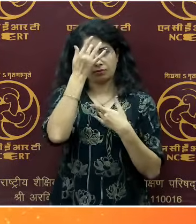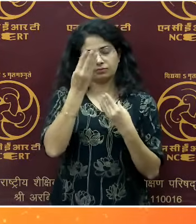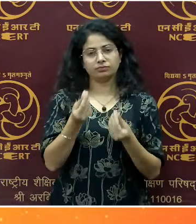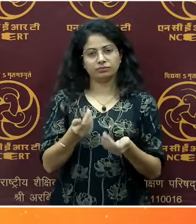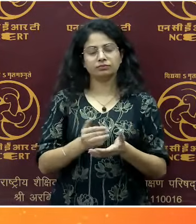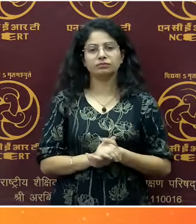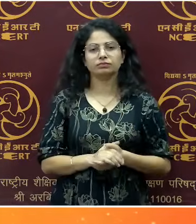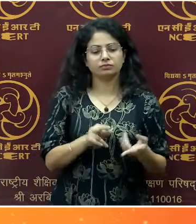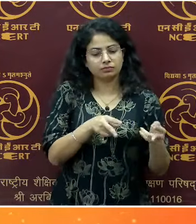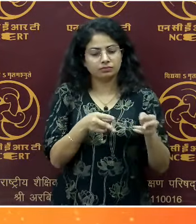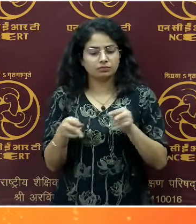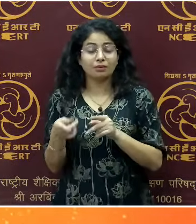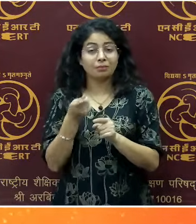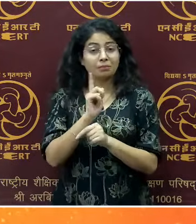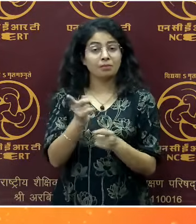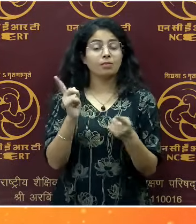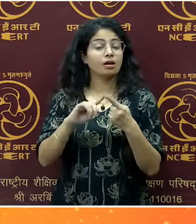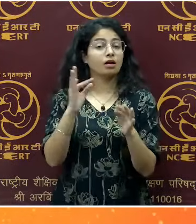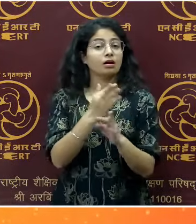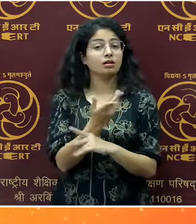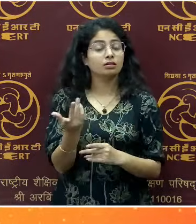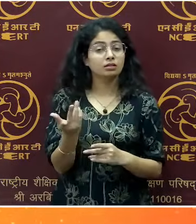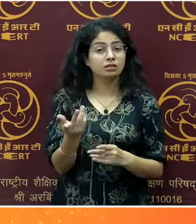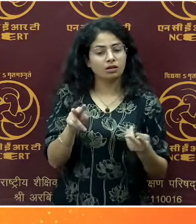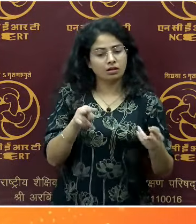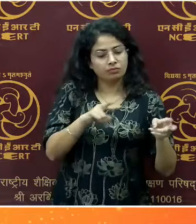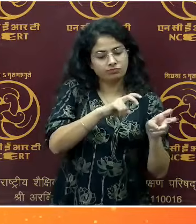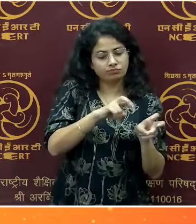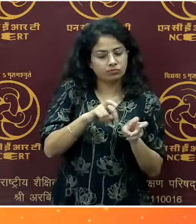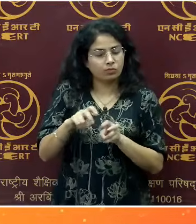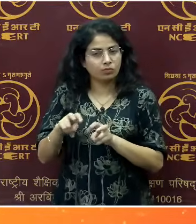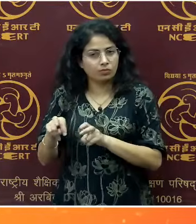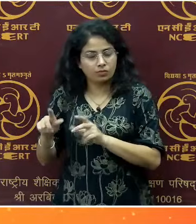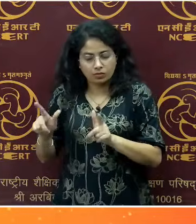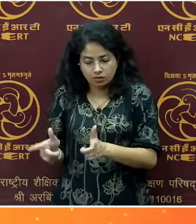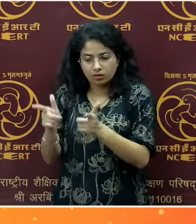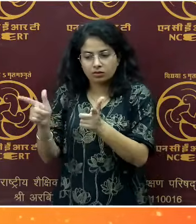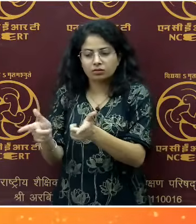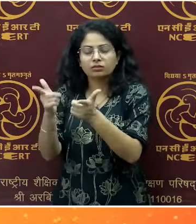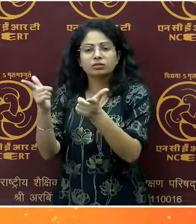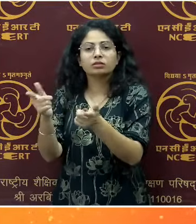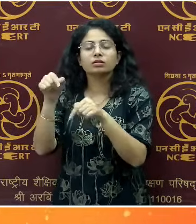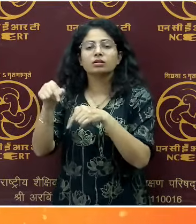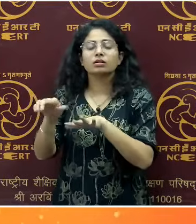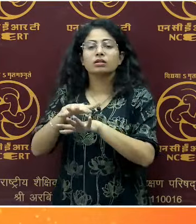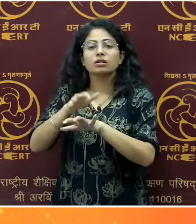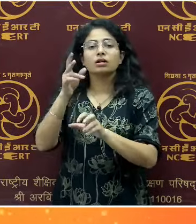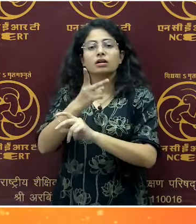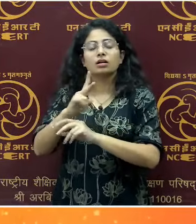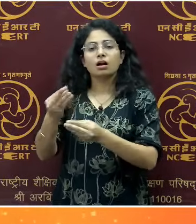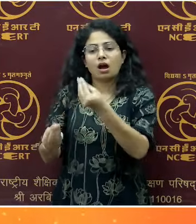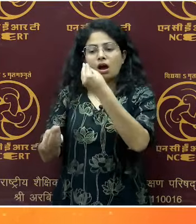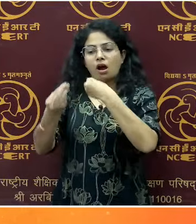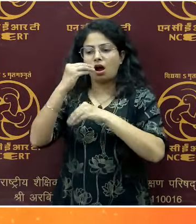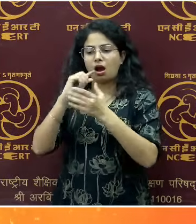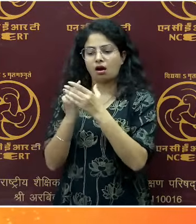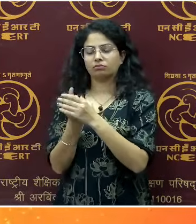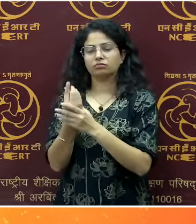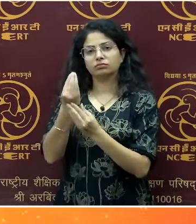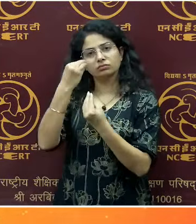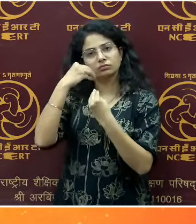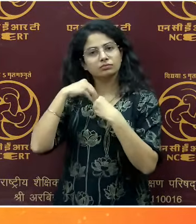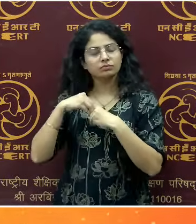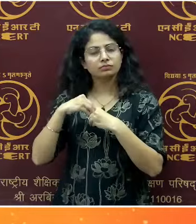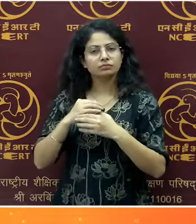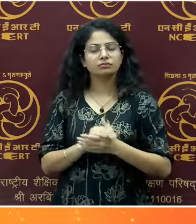left. But as they went back into the forest, the animals ate fresh green grass. Remember